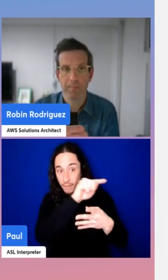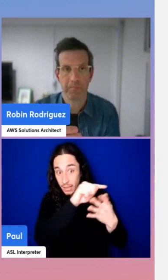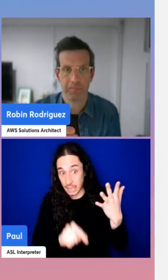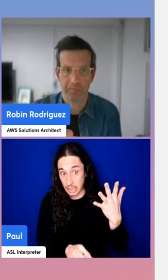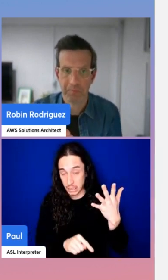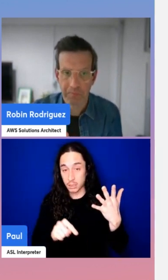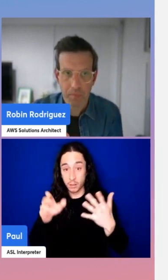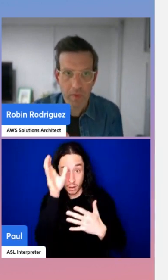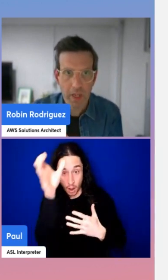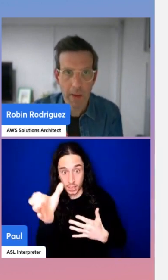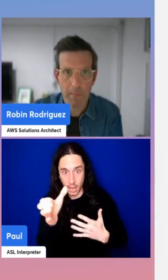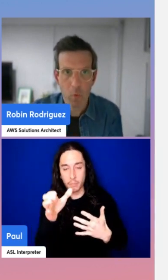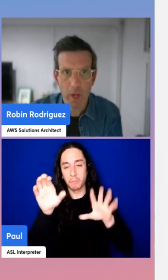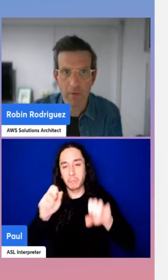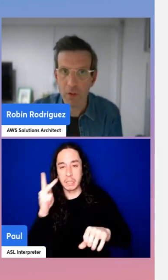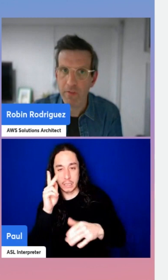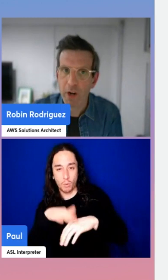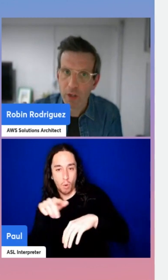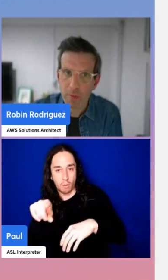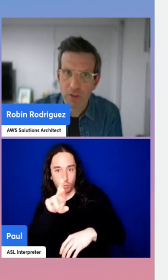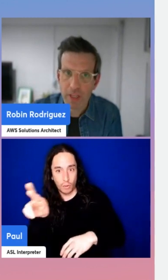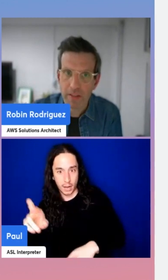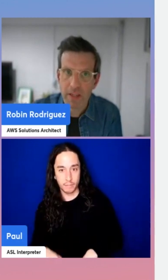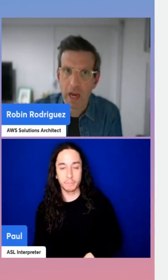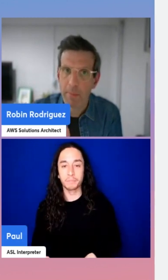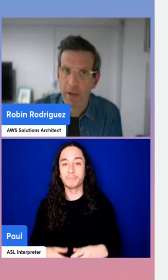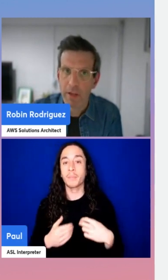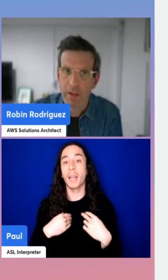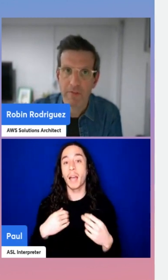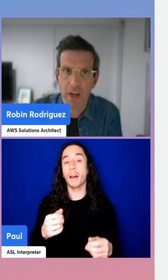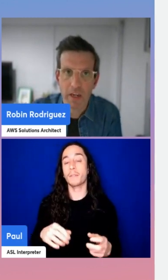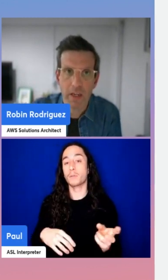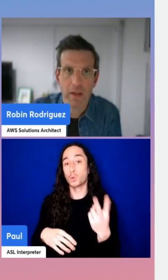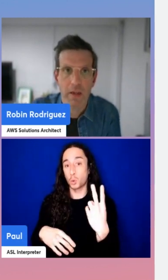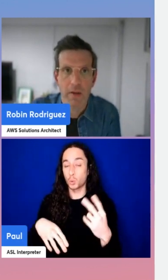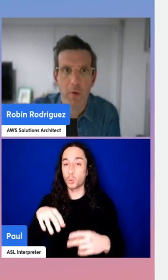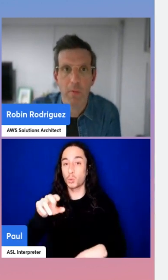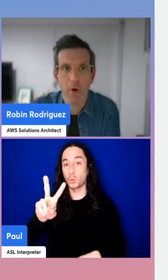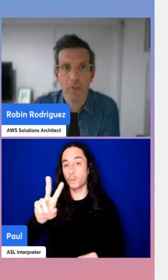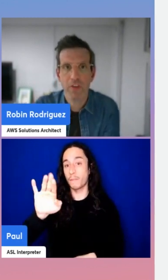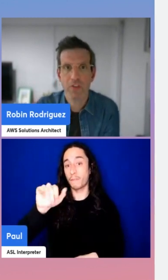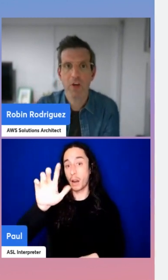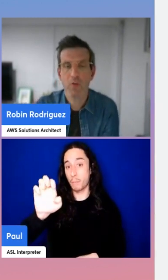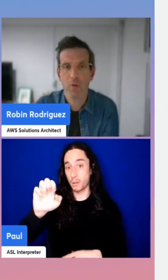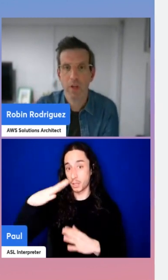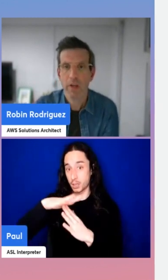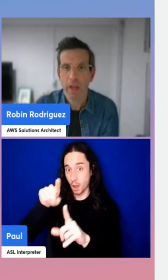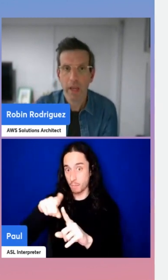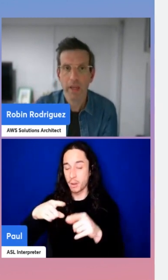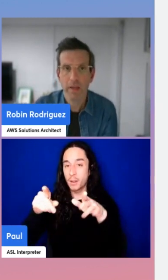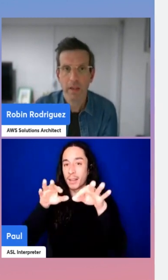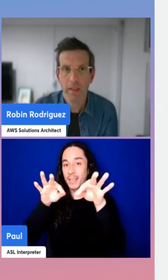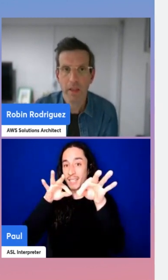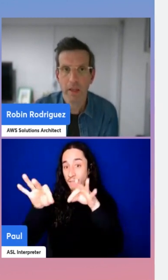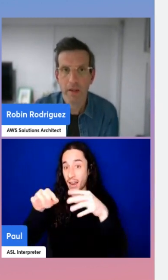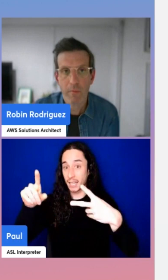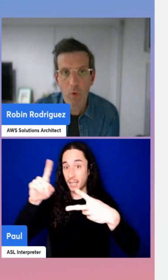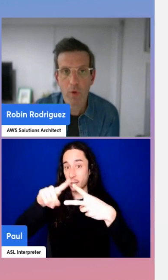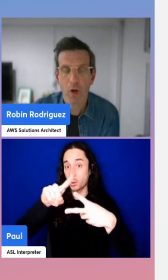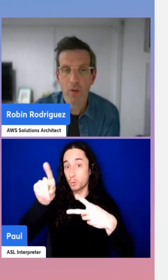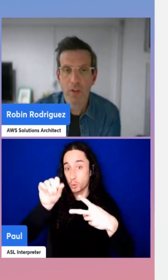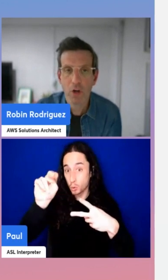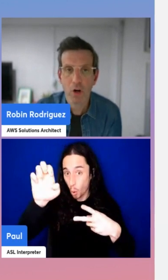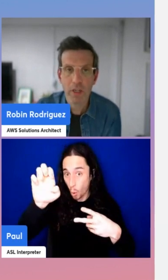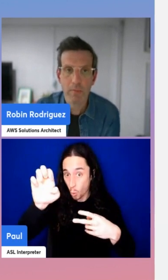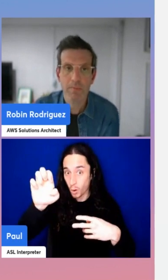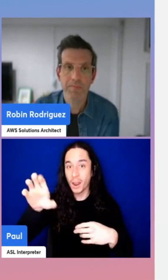So we have two variables at the top defining both the zone and what